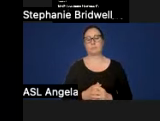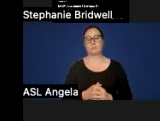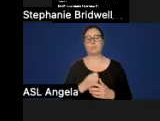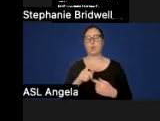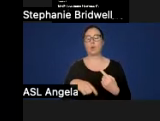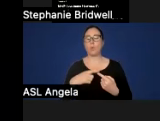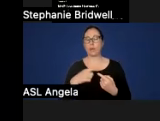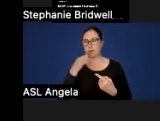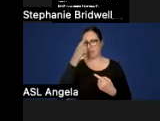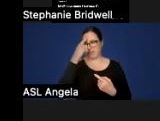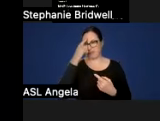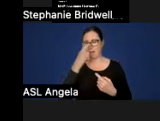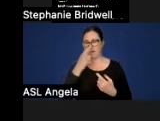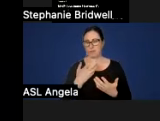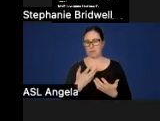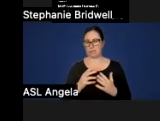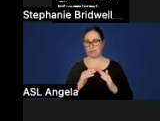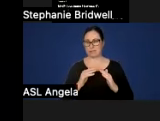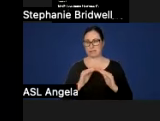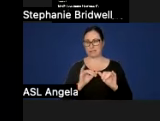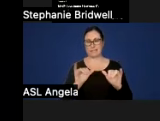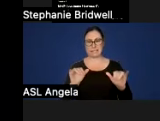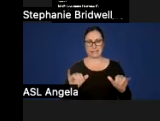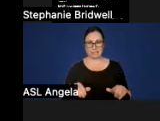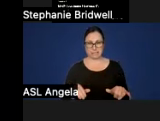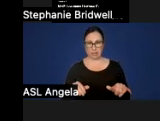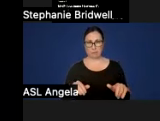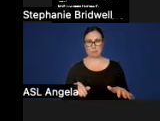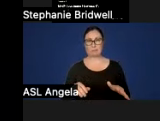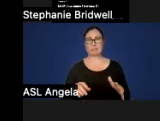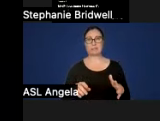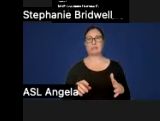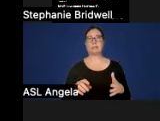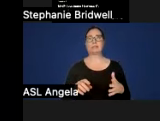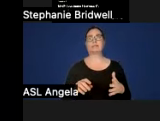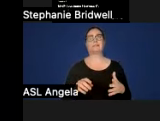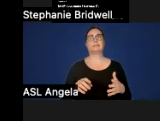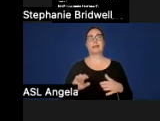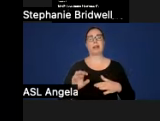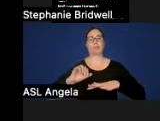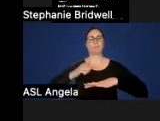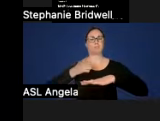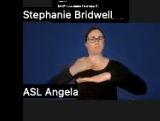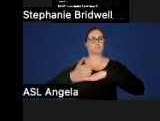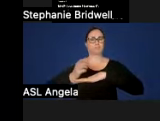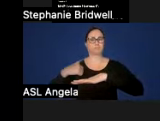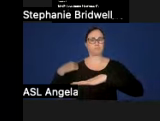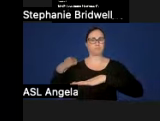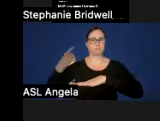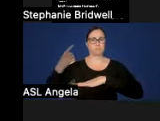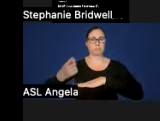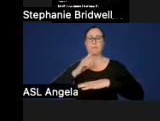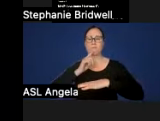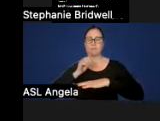these mainstream systems or responses that were really centered around the case, right?